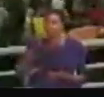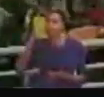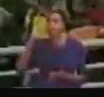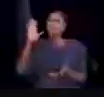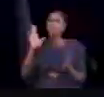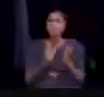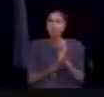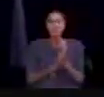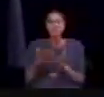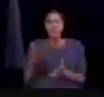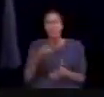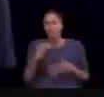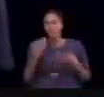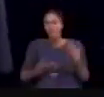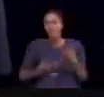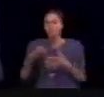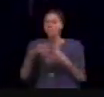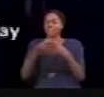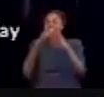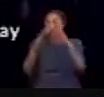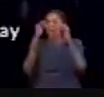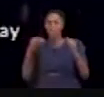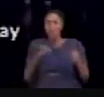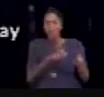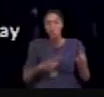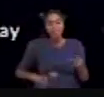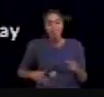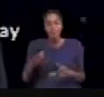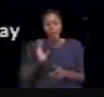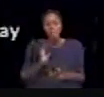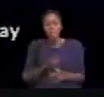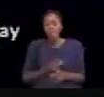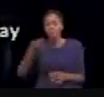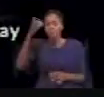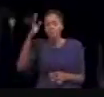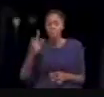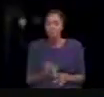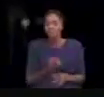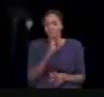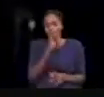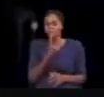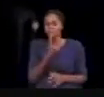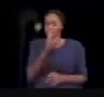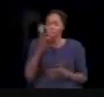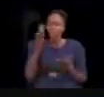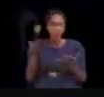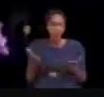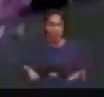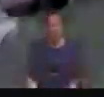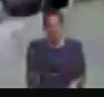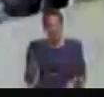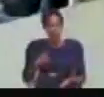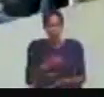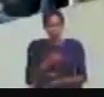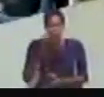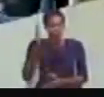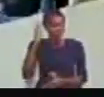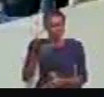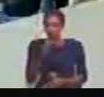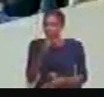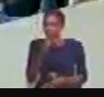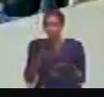your praise. There's joy in the house of the Lord. Our God is surely in this place. We won't